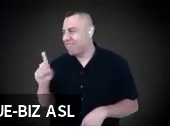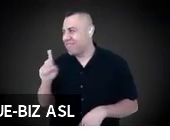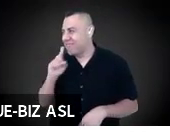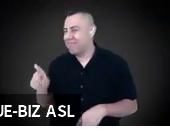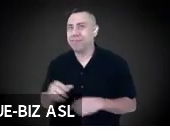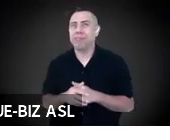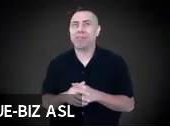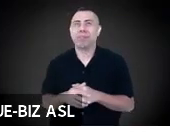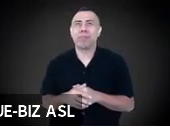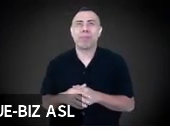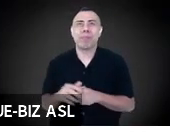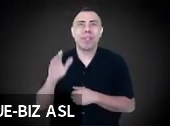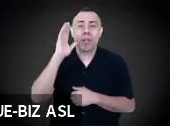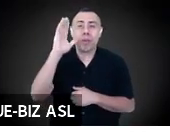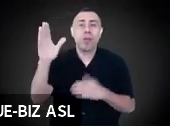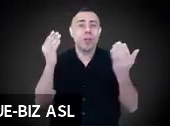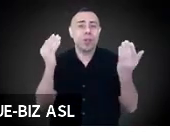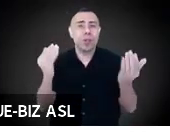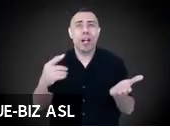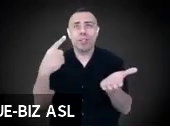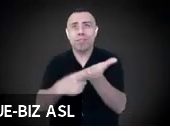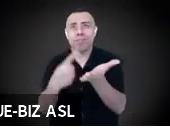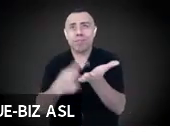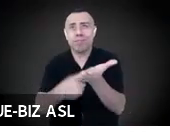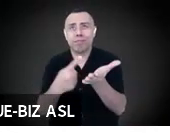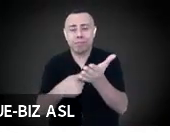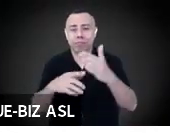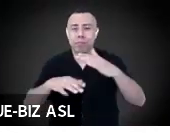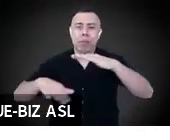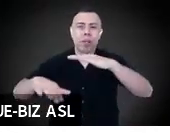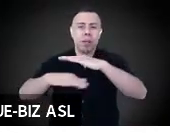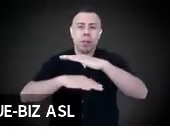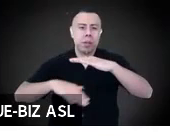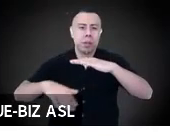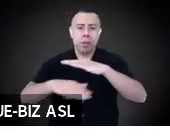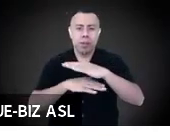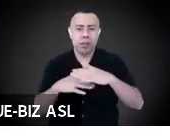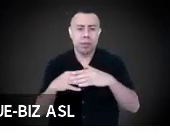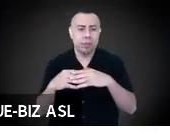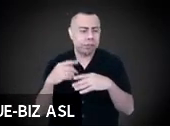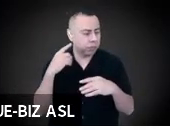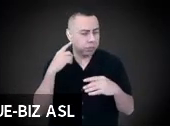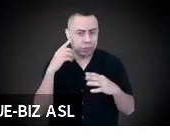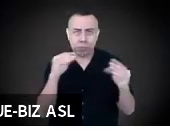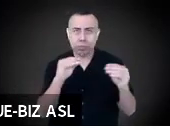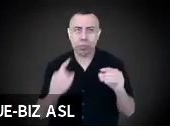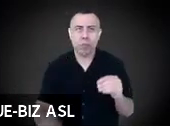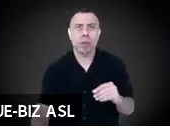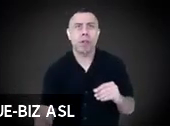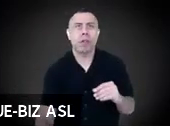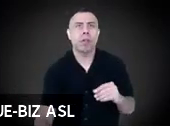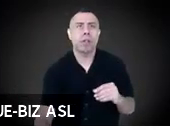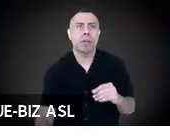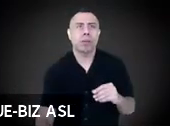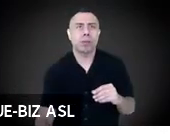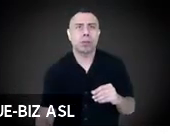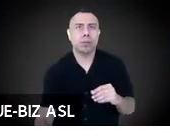how, basically, we're going to, I would want Dr. Williams to lead the panel